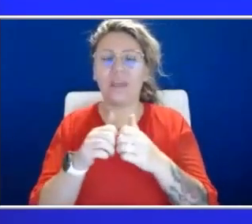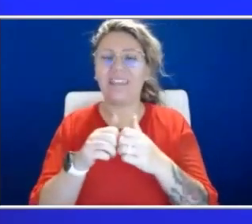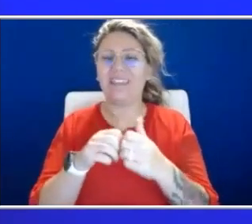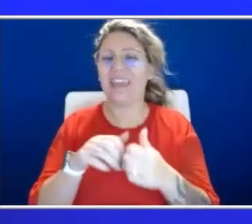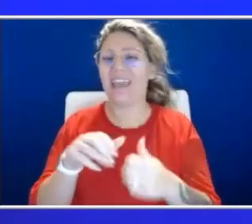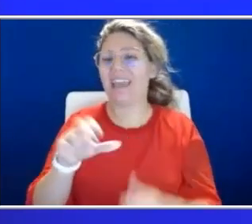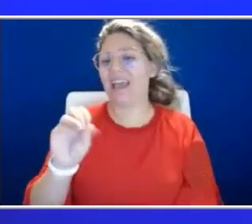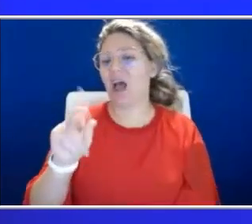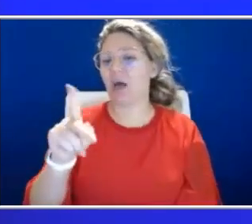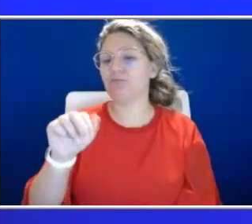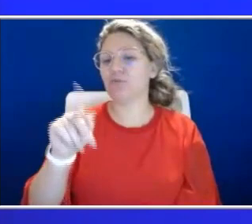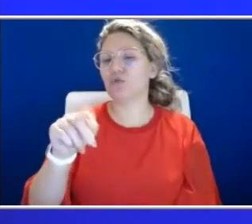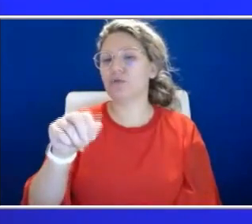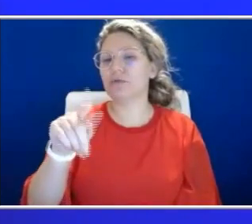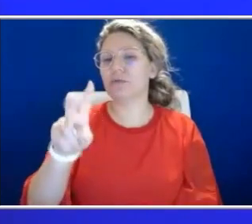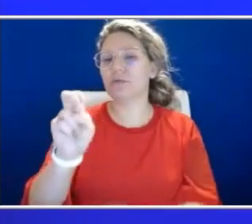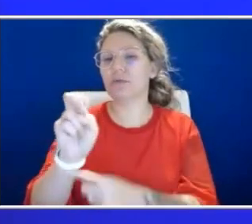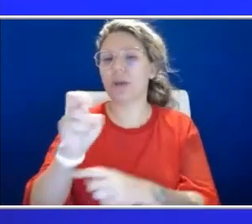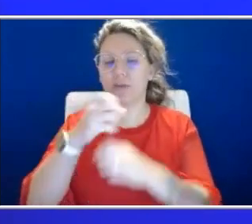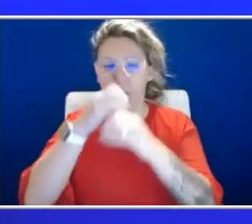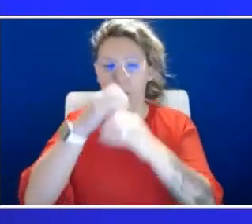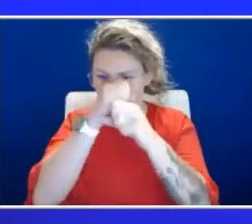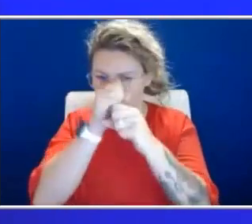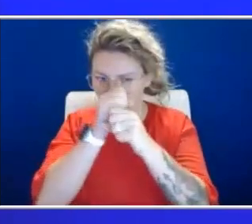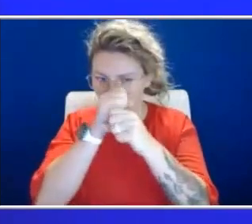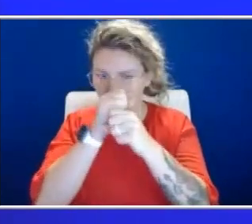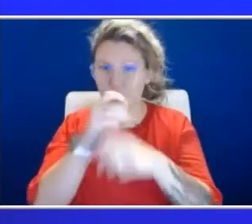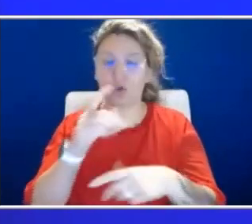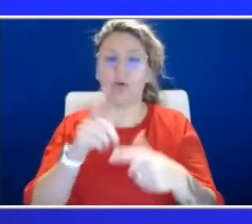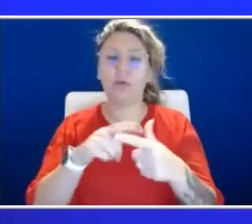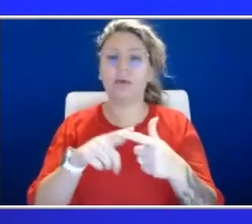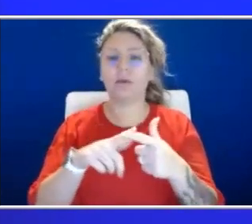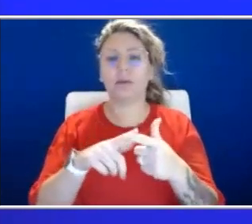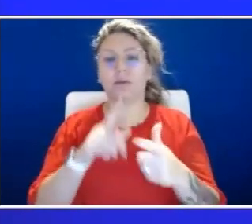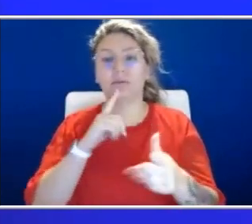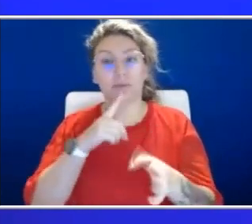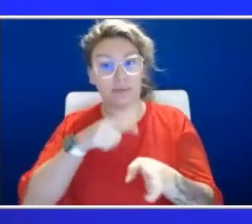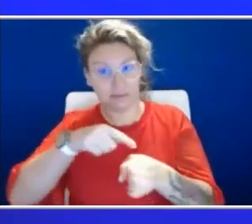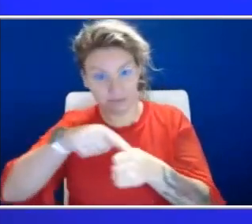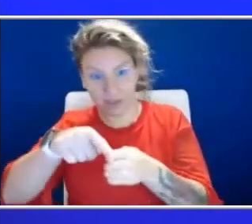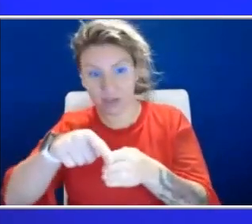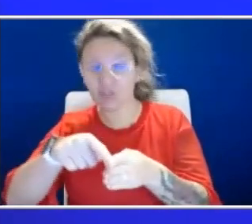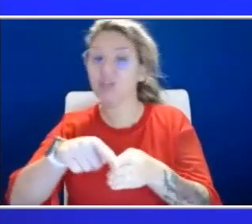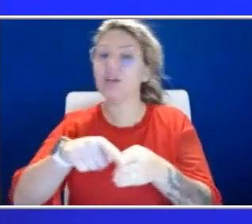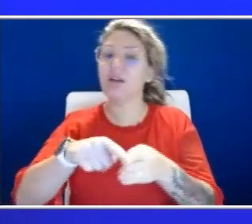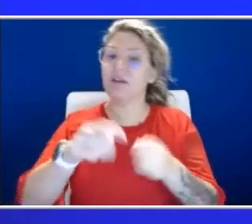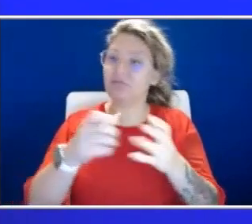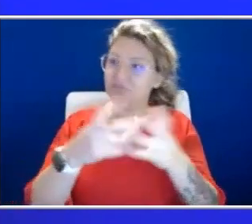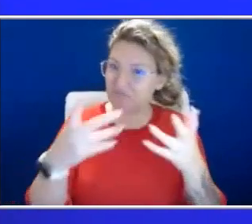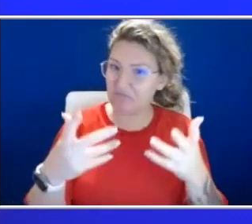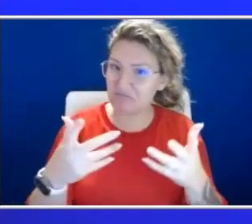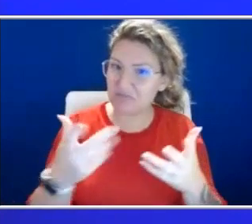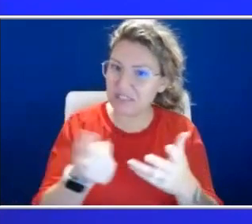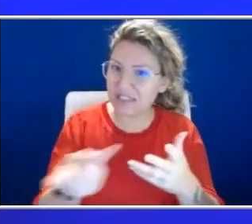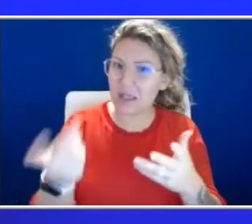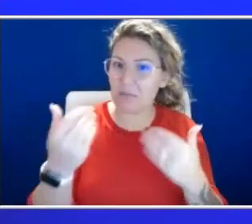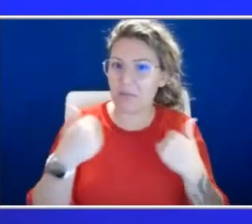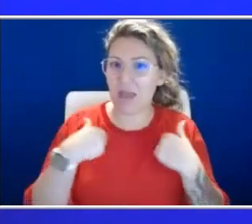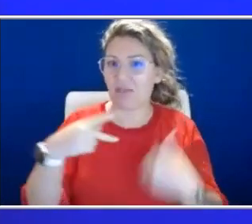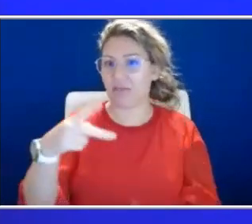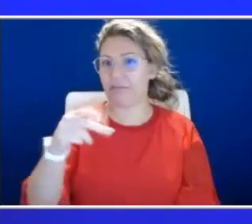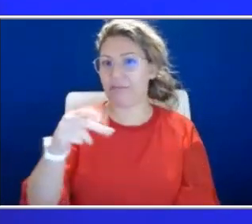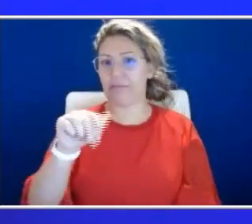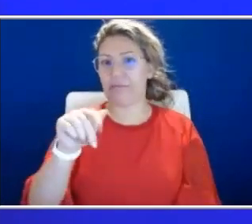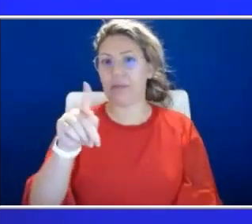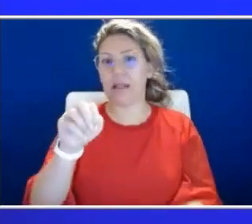it's a super specialization, and some specialties have that, and plastic surgery is one of them. And so it's really nice to be